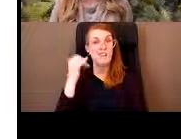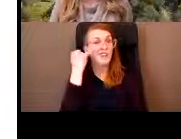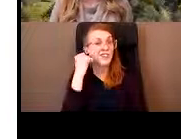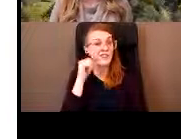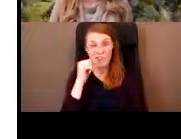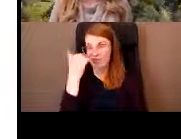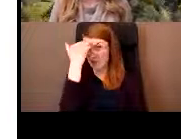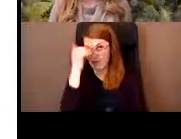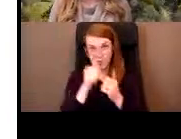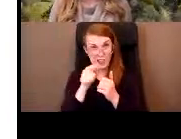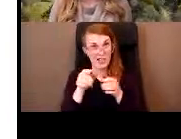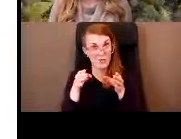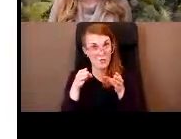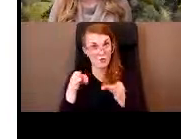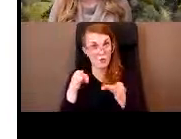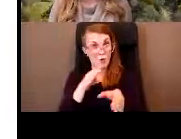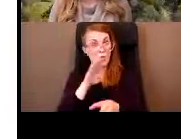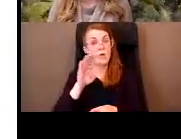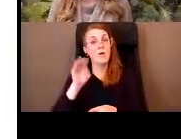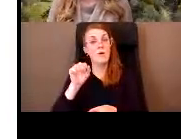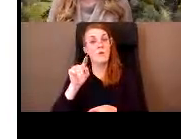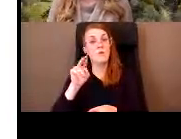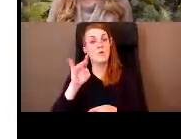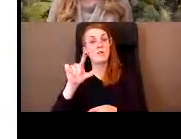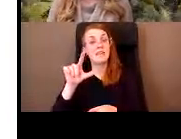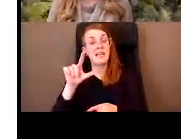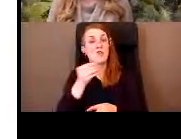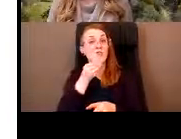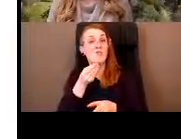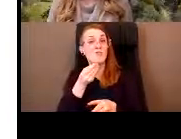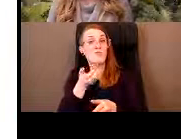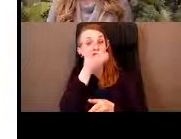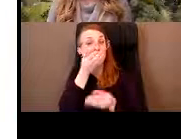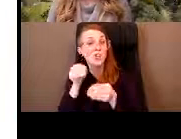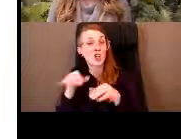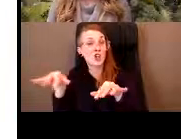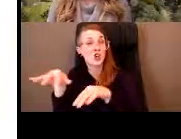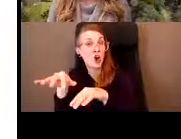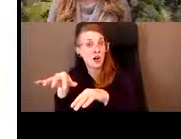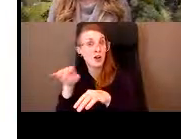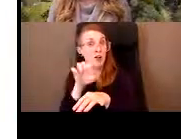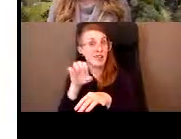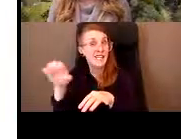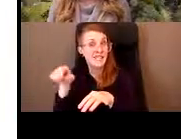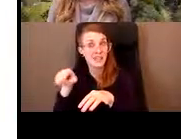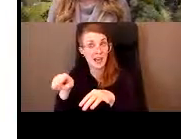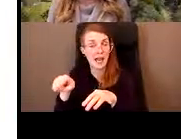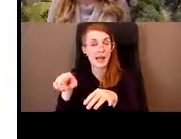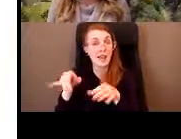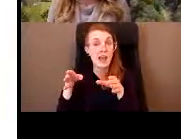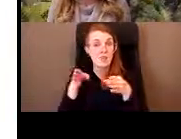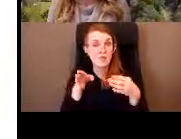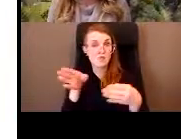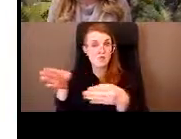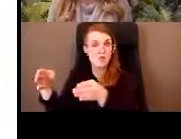along Botanical Garden edge on the east side. What do you think should happen with that? Should we realign it east